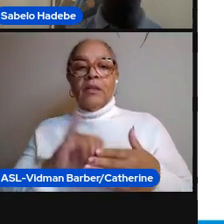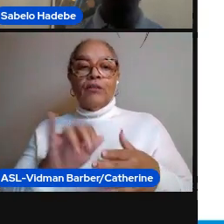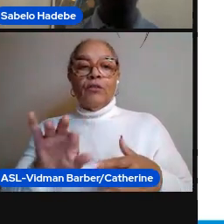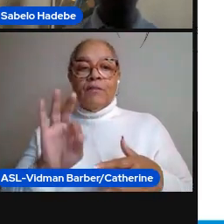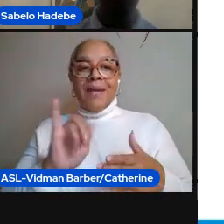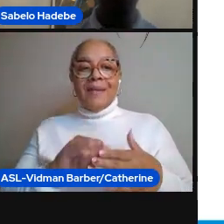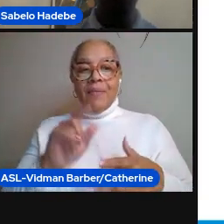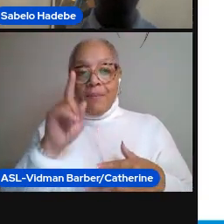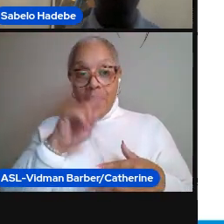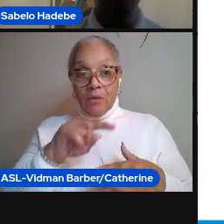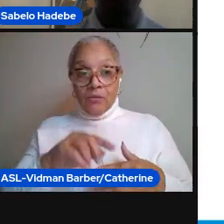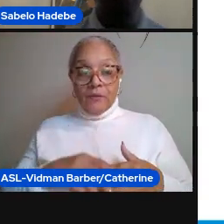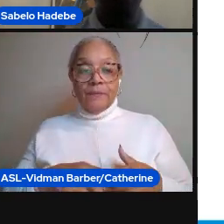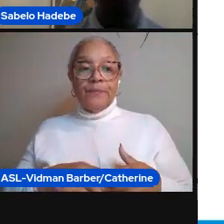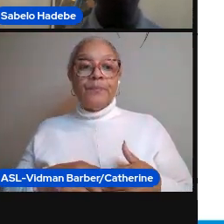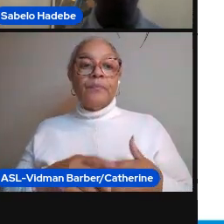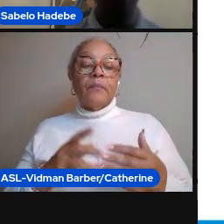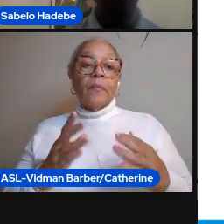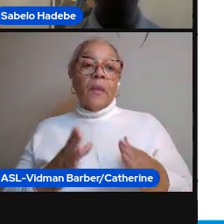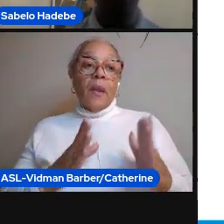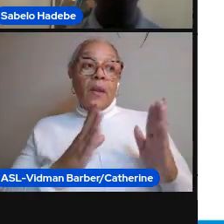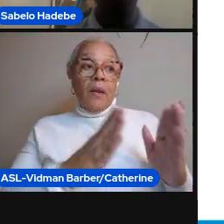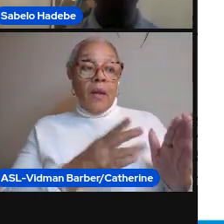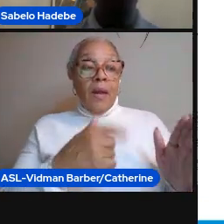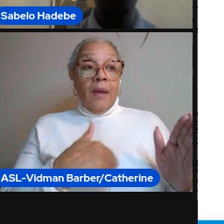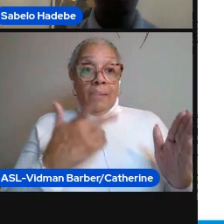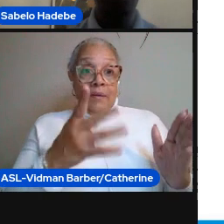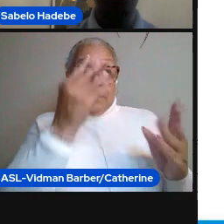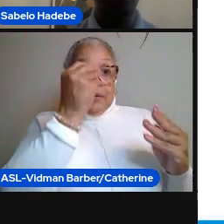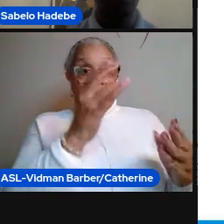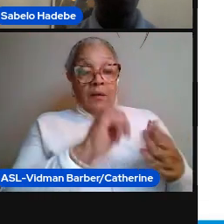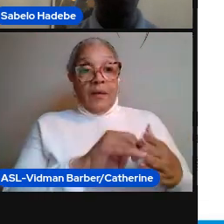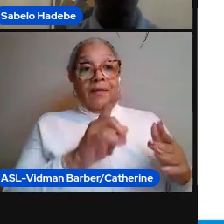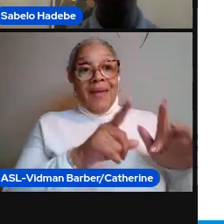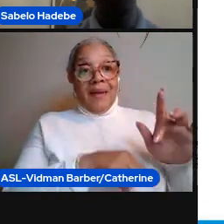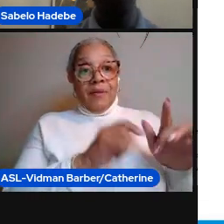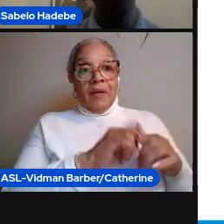So I've told you that the L4, in the absence of the